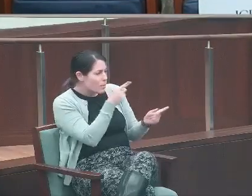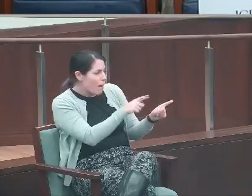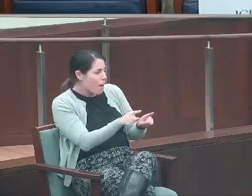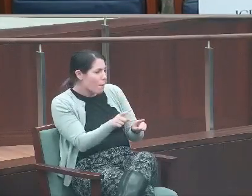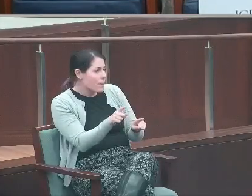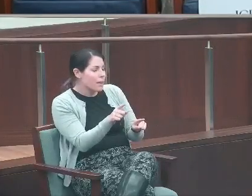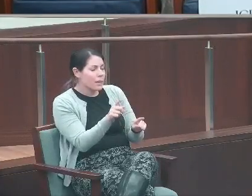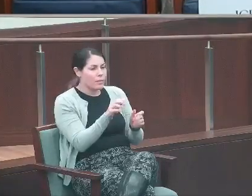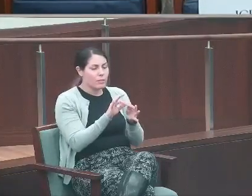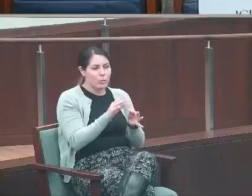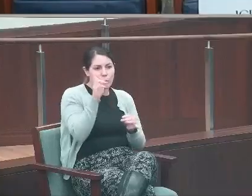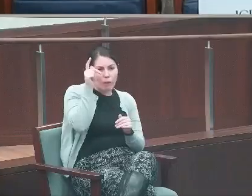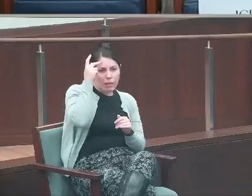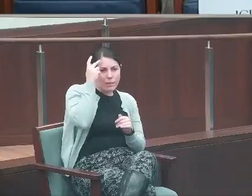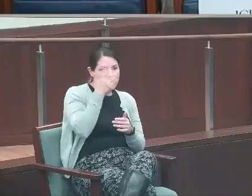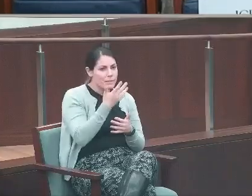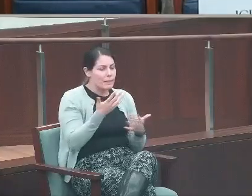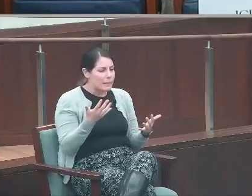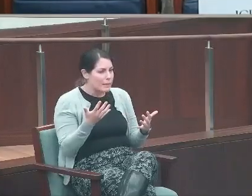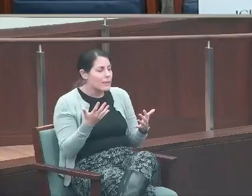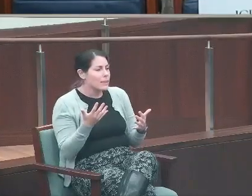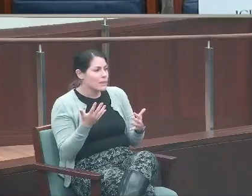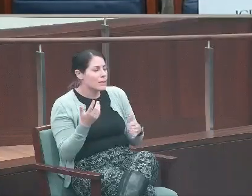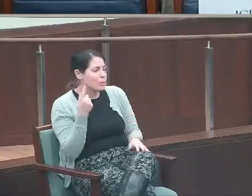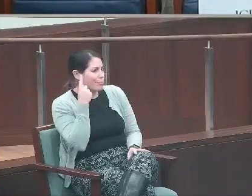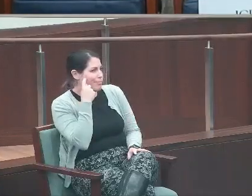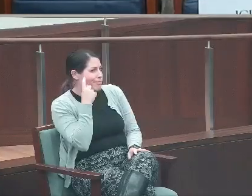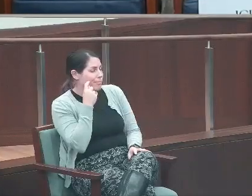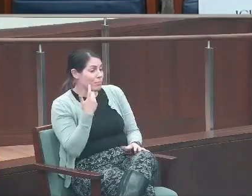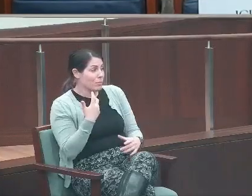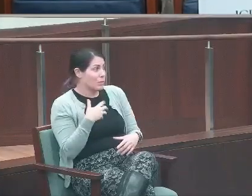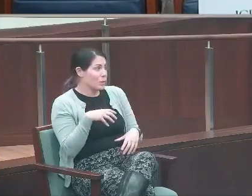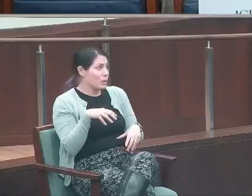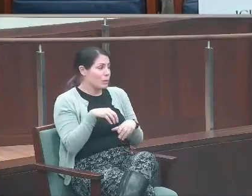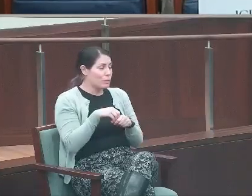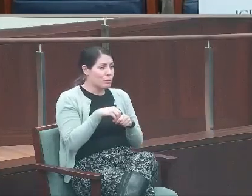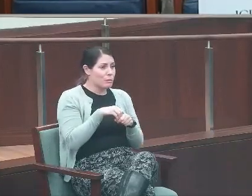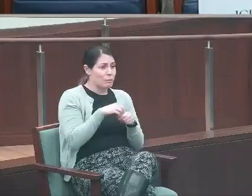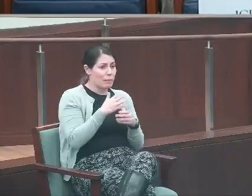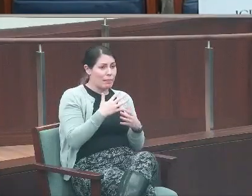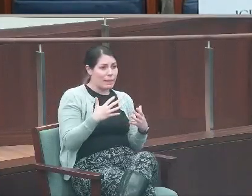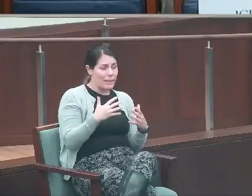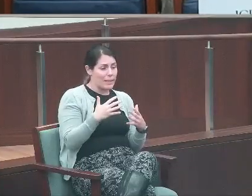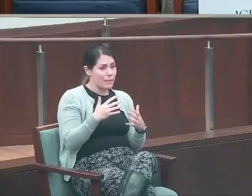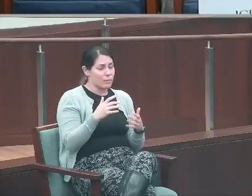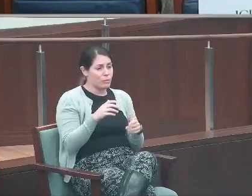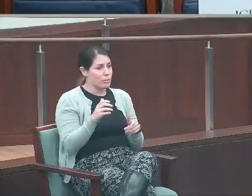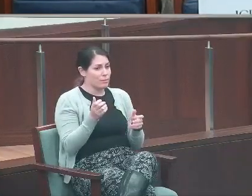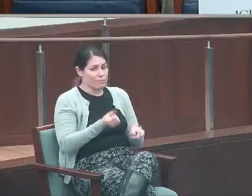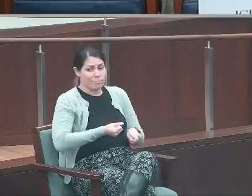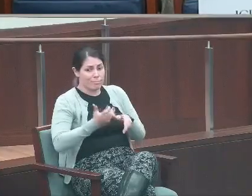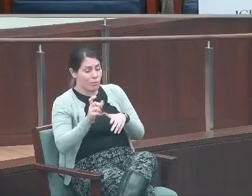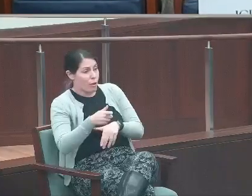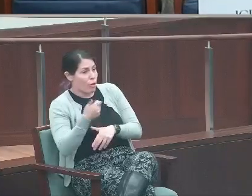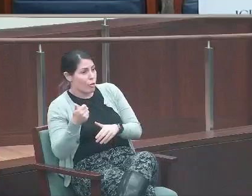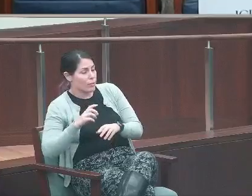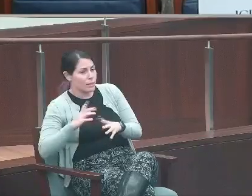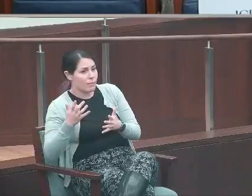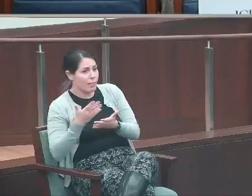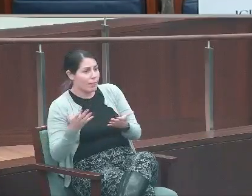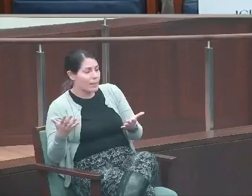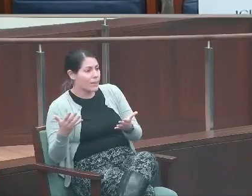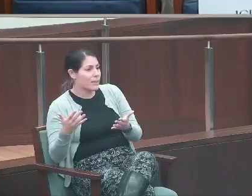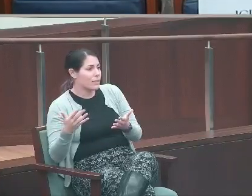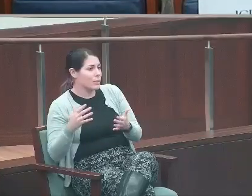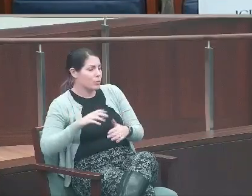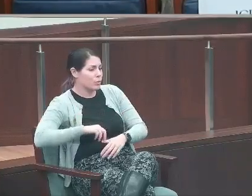communities, including immigrants, diversity, equity, and inclusion writ large, or a variety of other things, whether it's being used to attack the